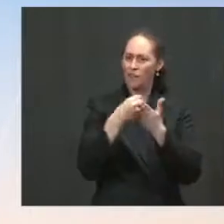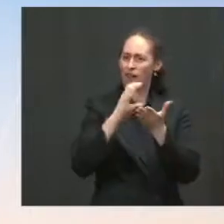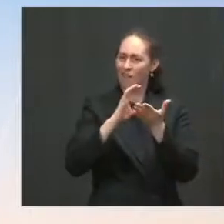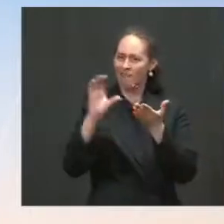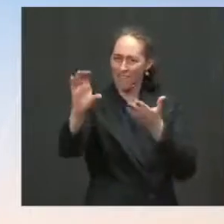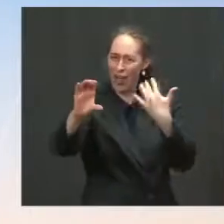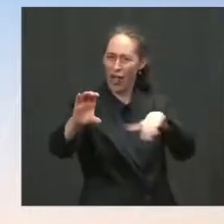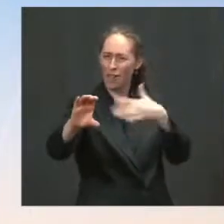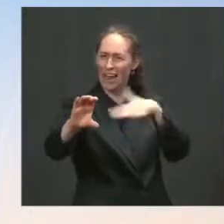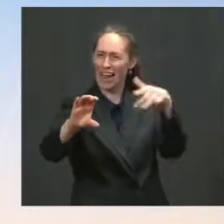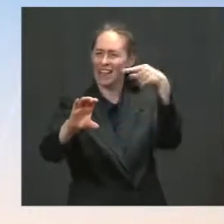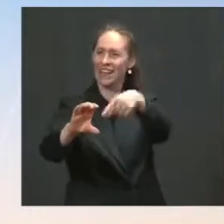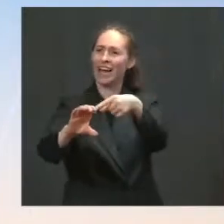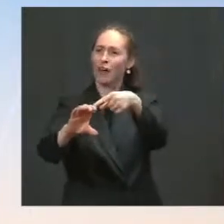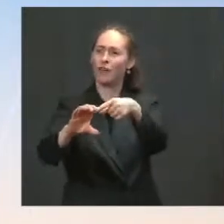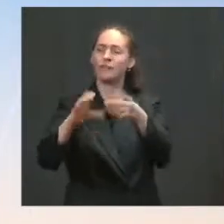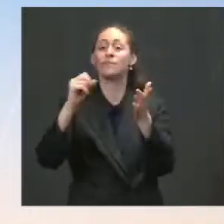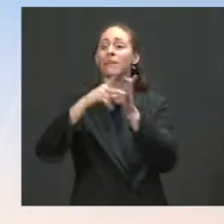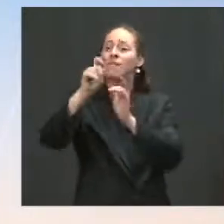cabinet, whether it's